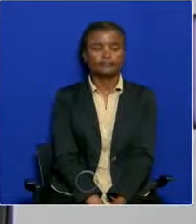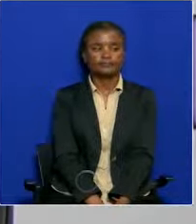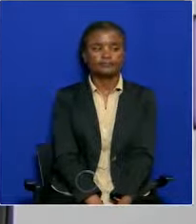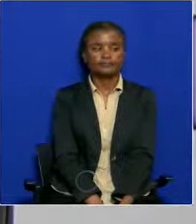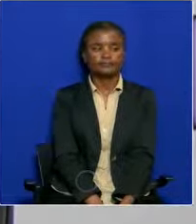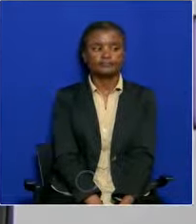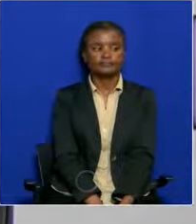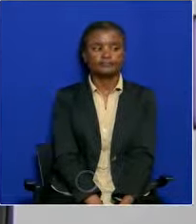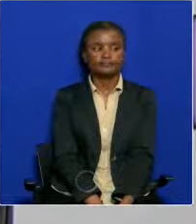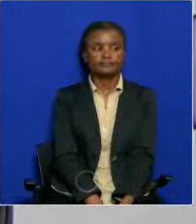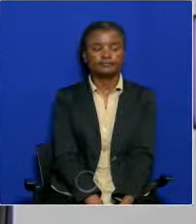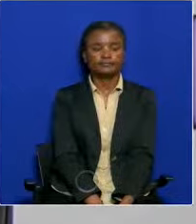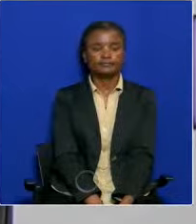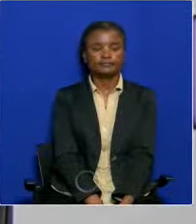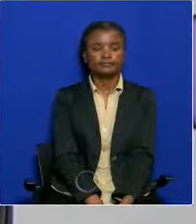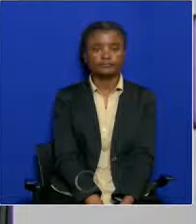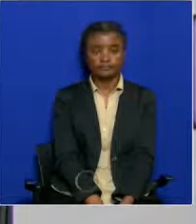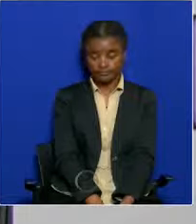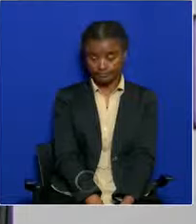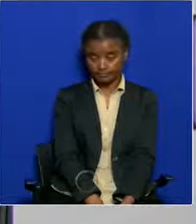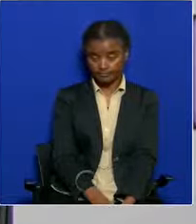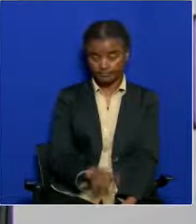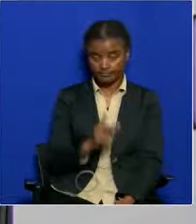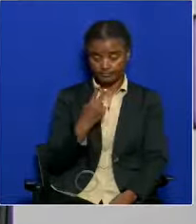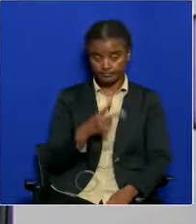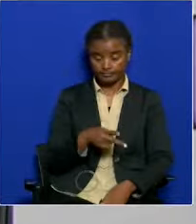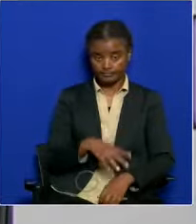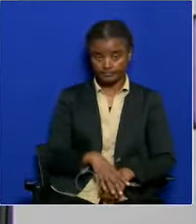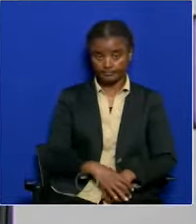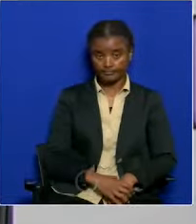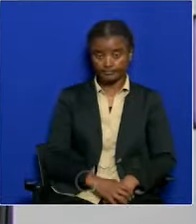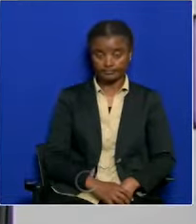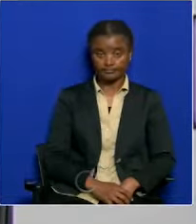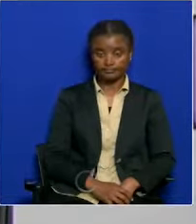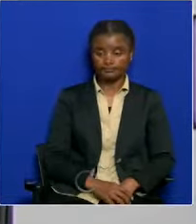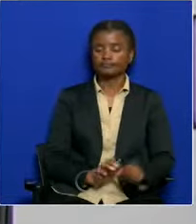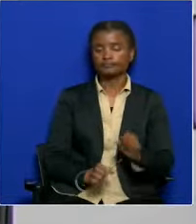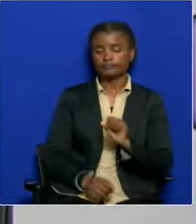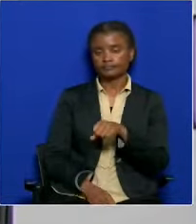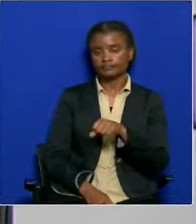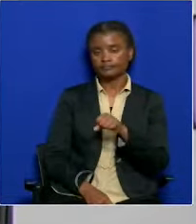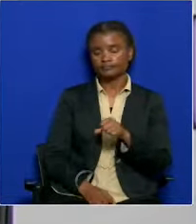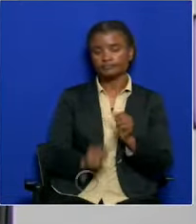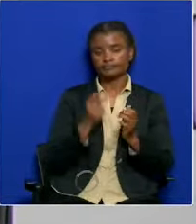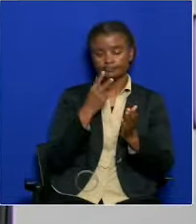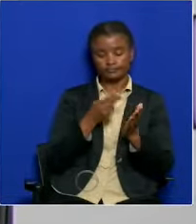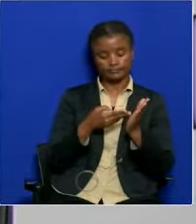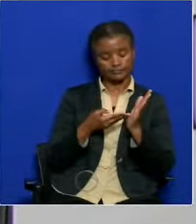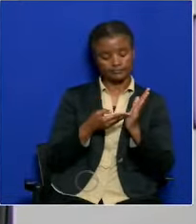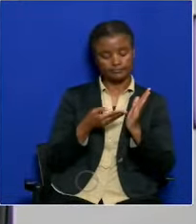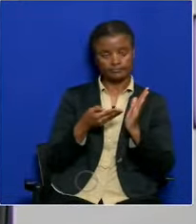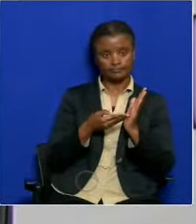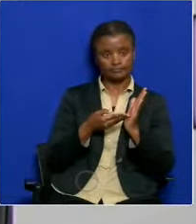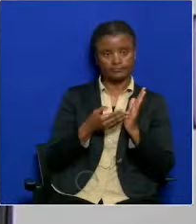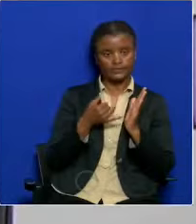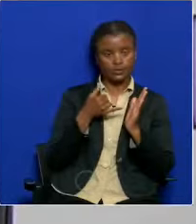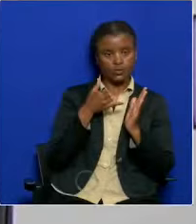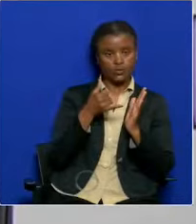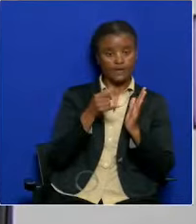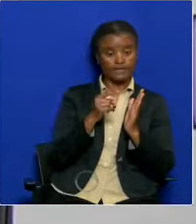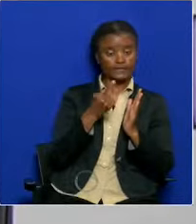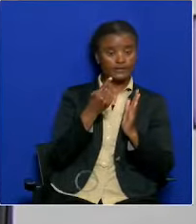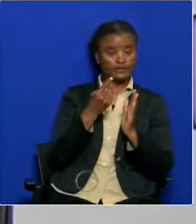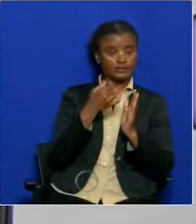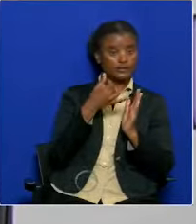You see that, General? Yeah, I see the call The first one, there was no response,